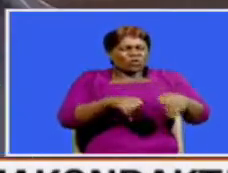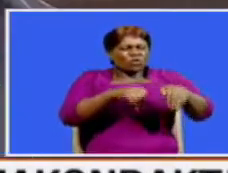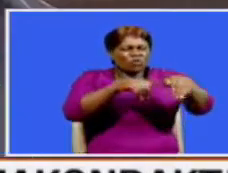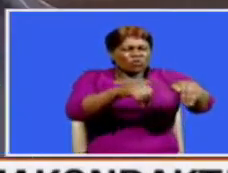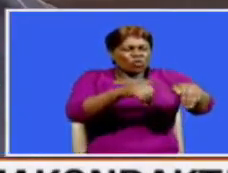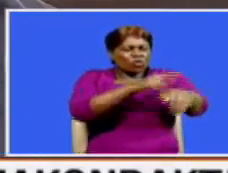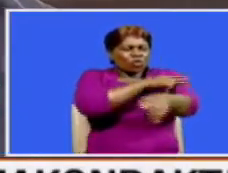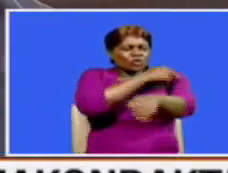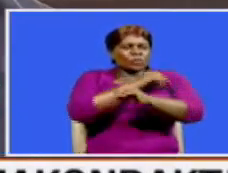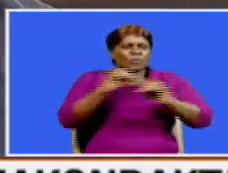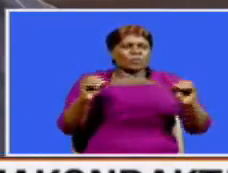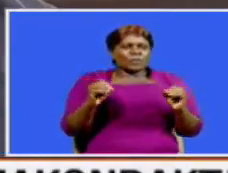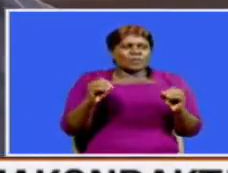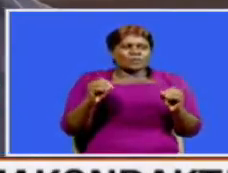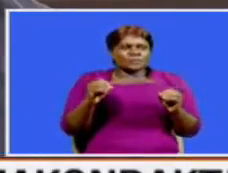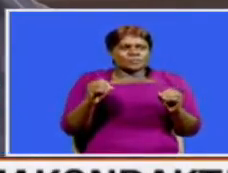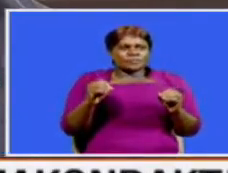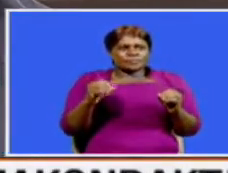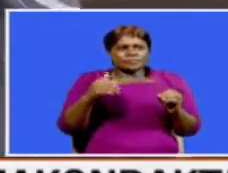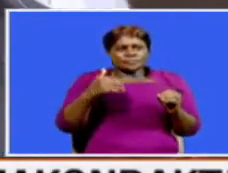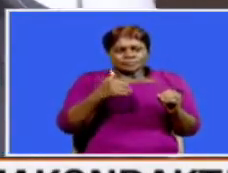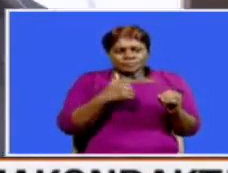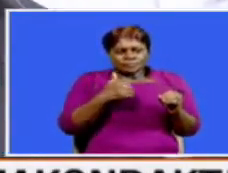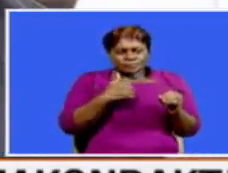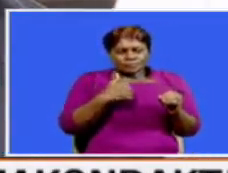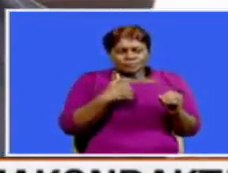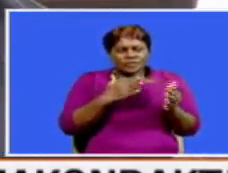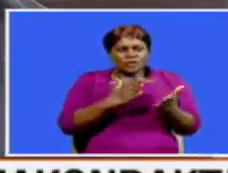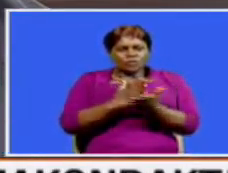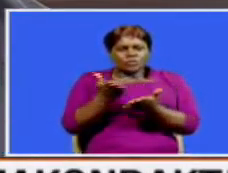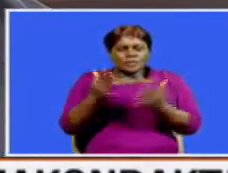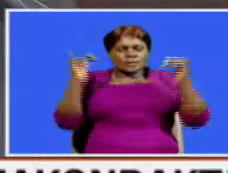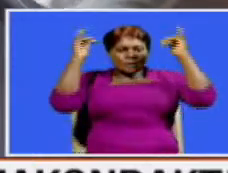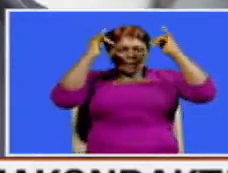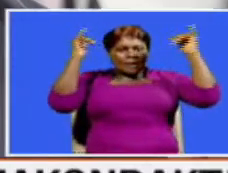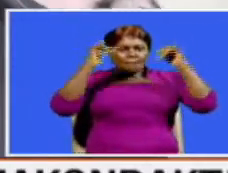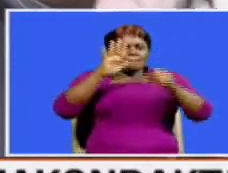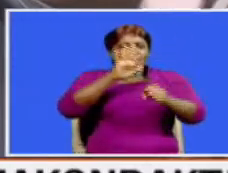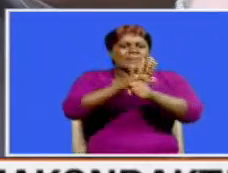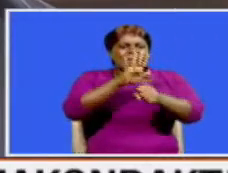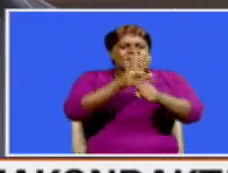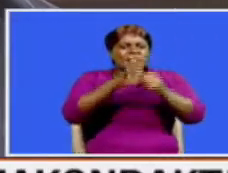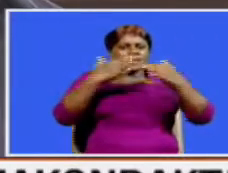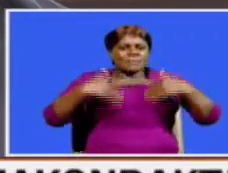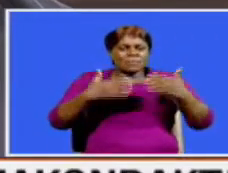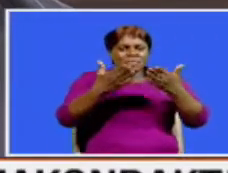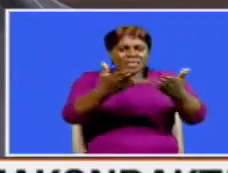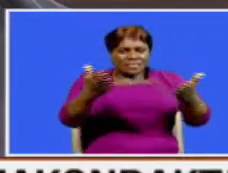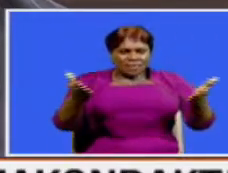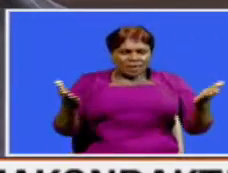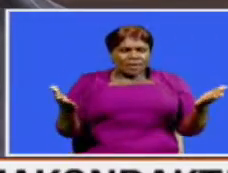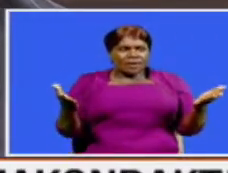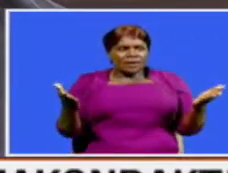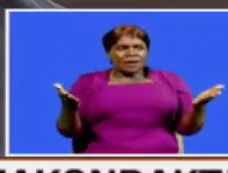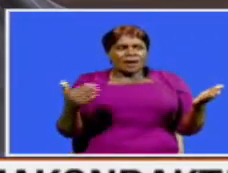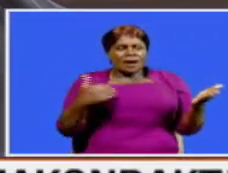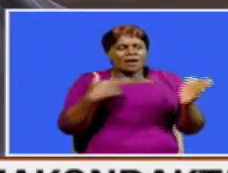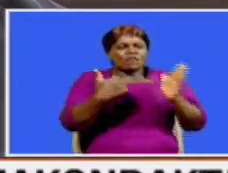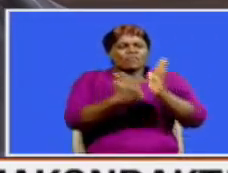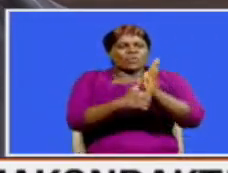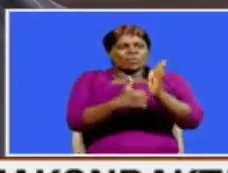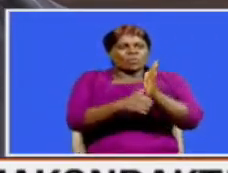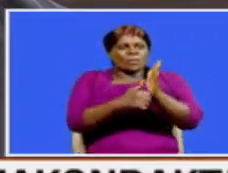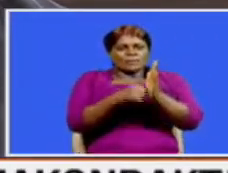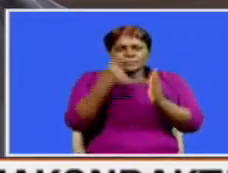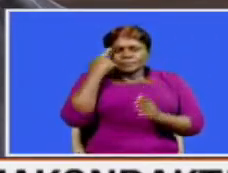consistent. Within Nairobi, we have realized through this camp that quite a number of them have problems to do